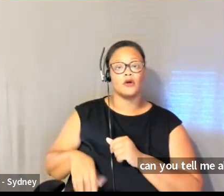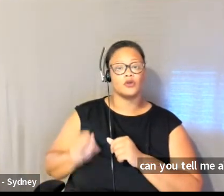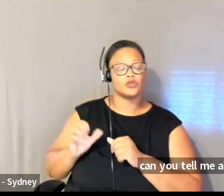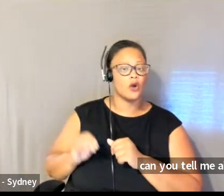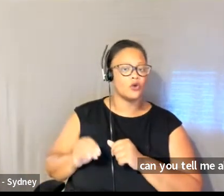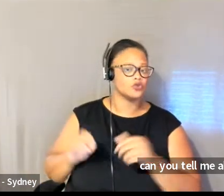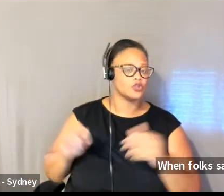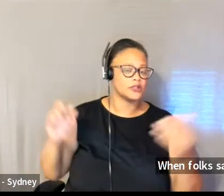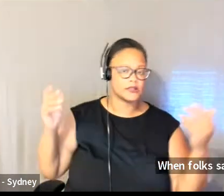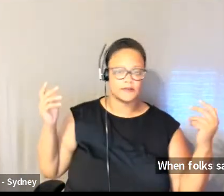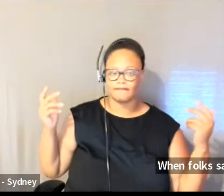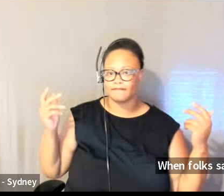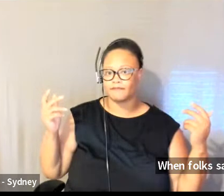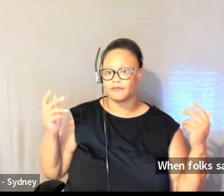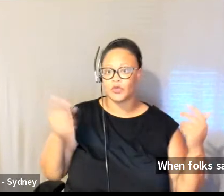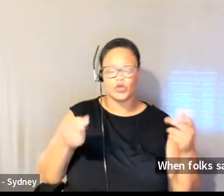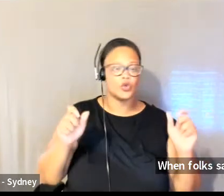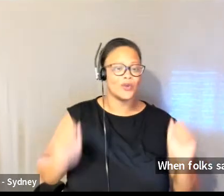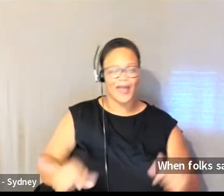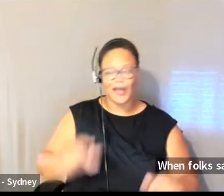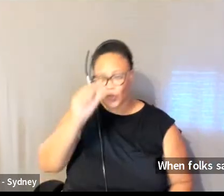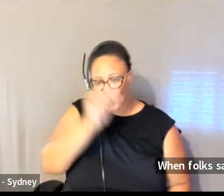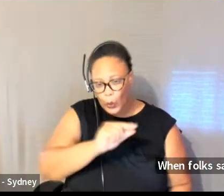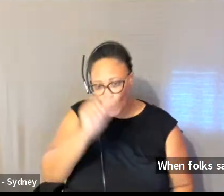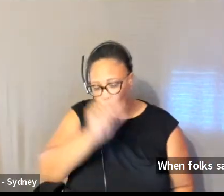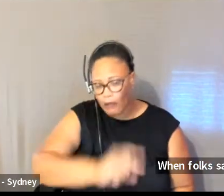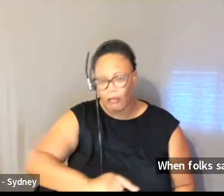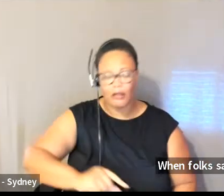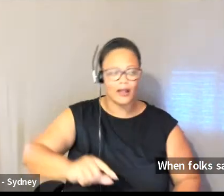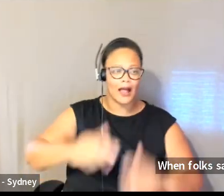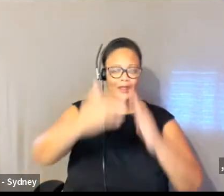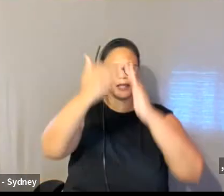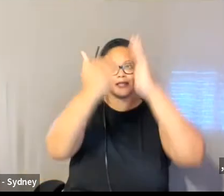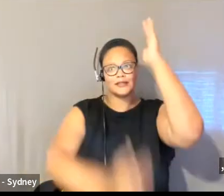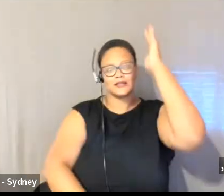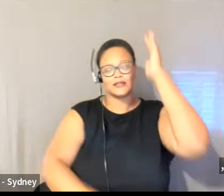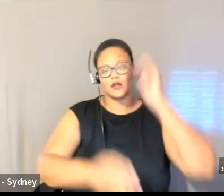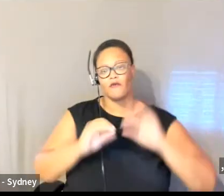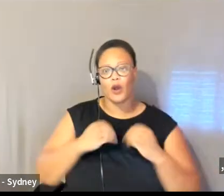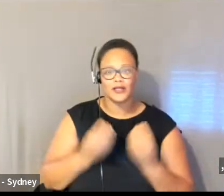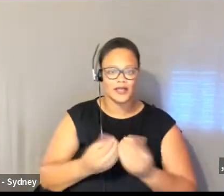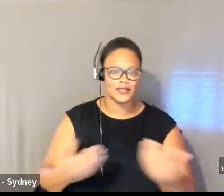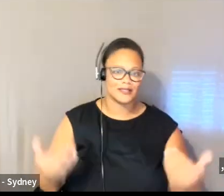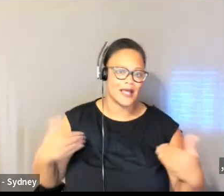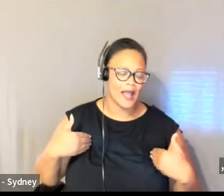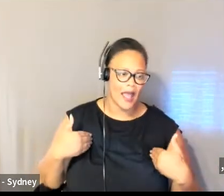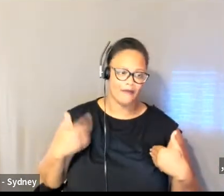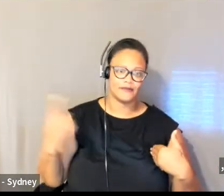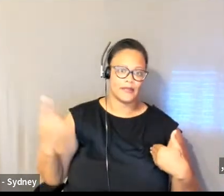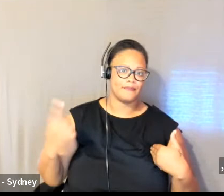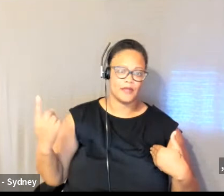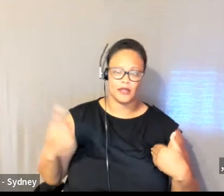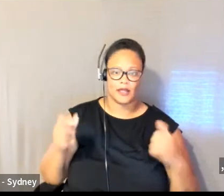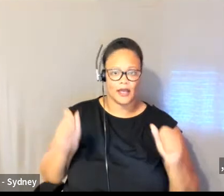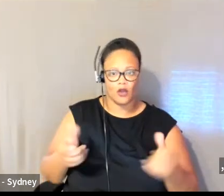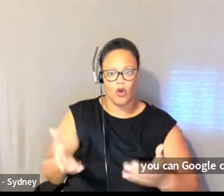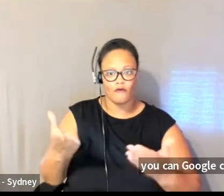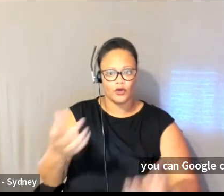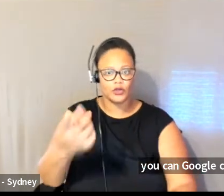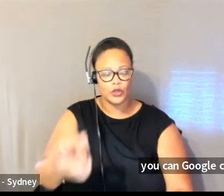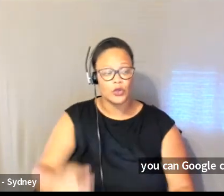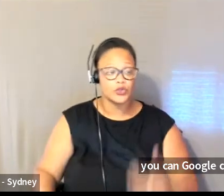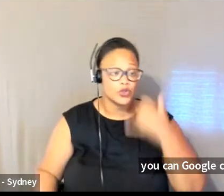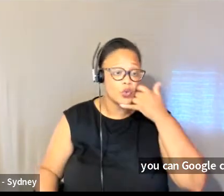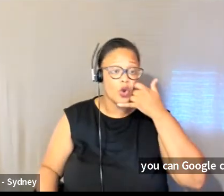go, you can Google and come up with a list of organizations that have something to do with disability and call them up or send an email going, I'm